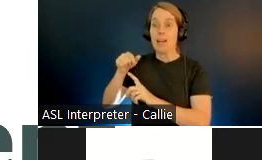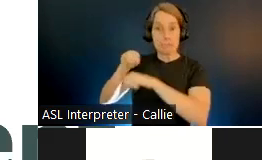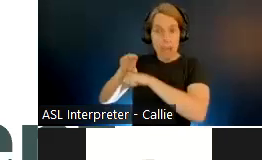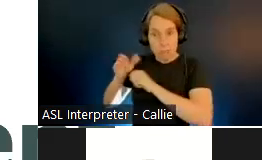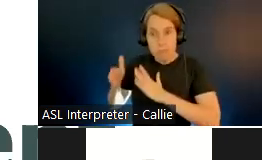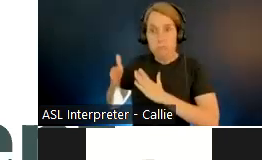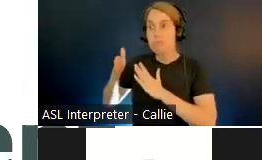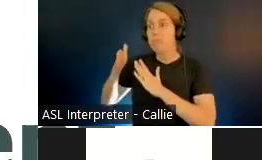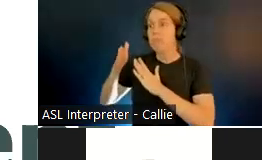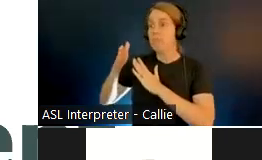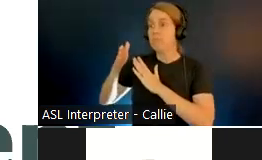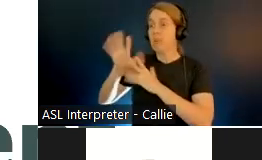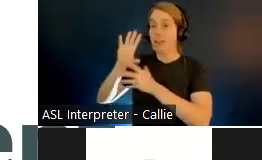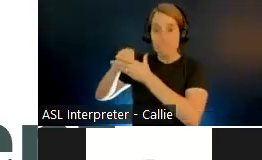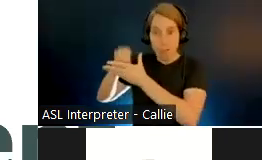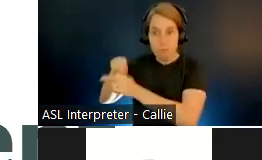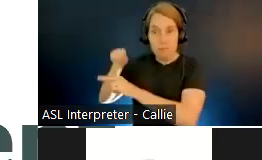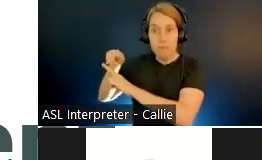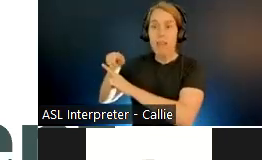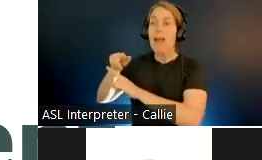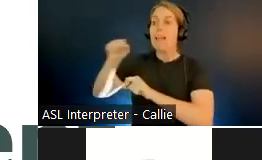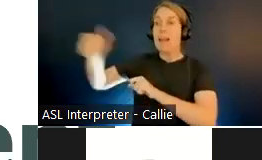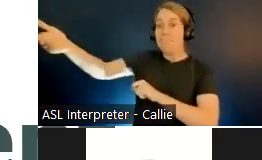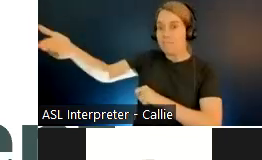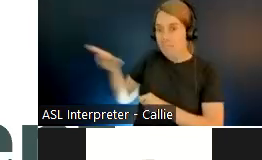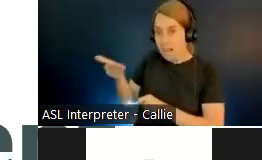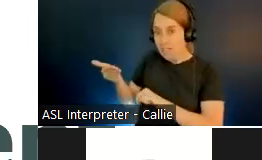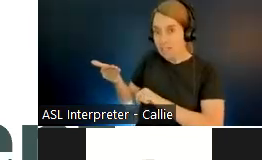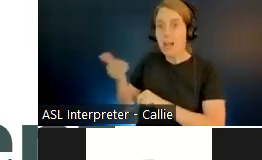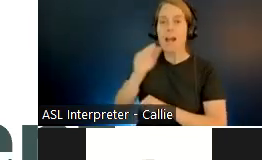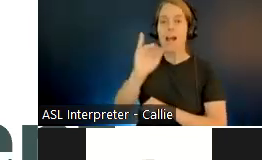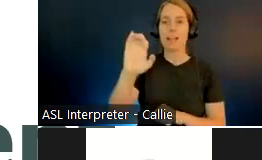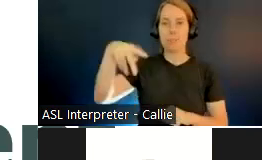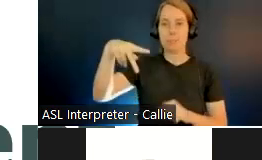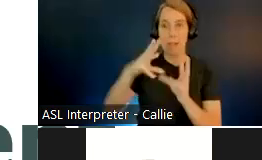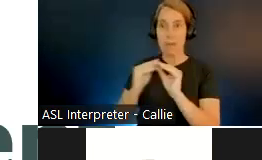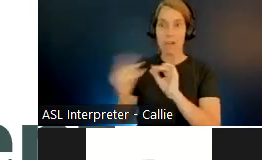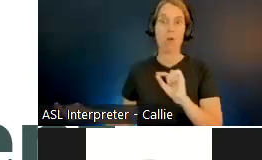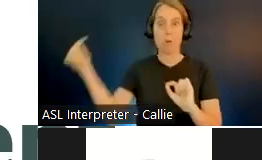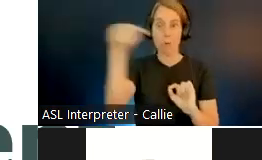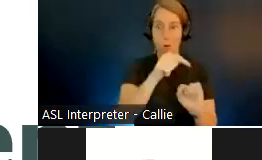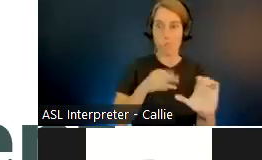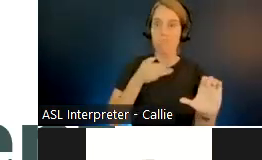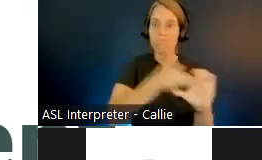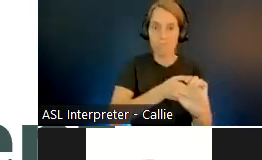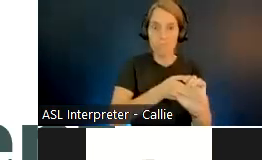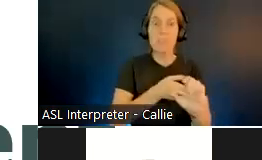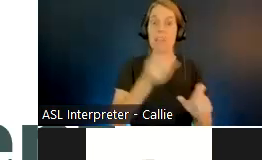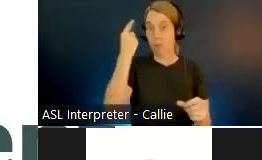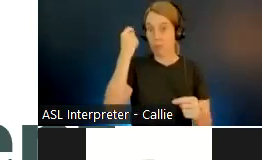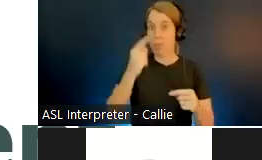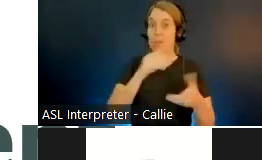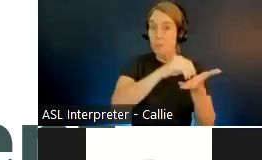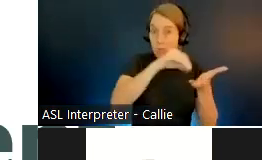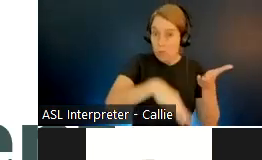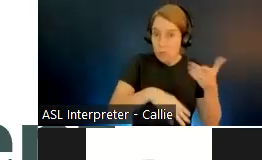that either the student or the parent or the school district can invite people